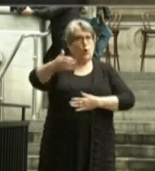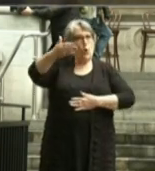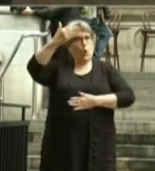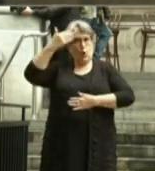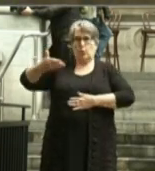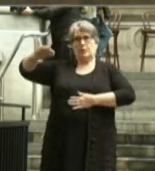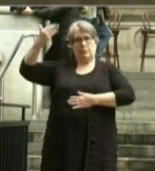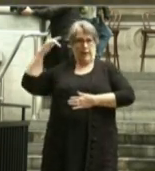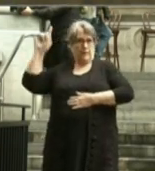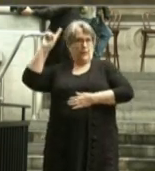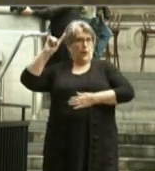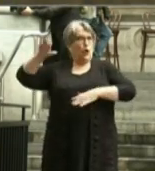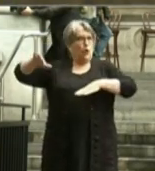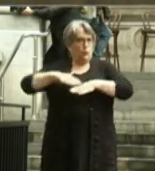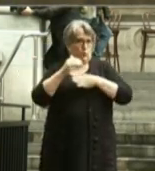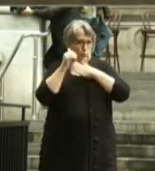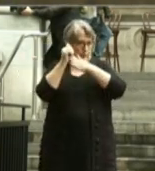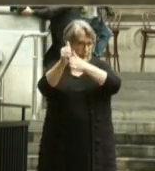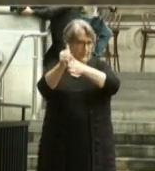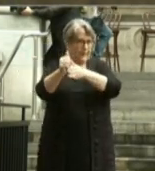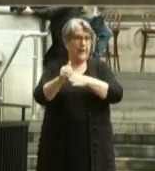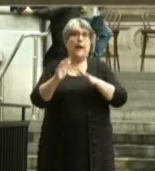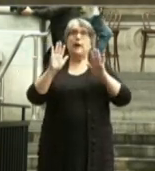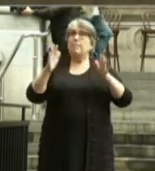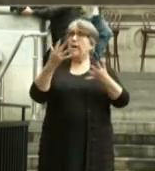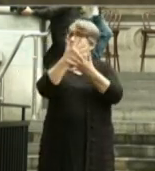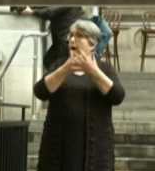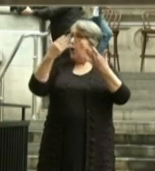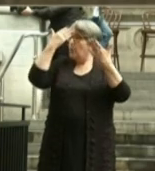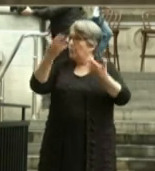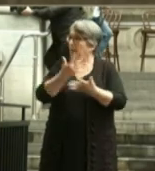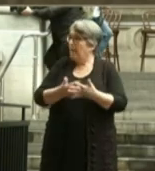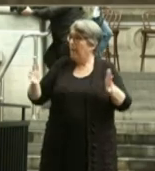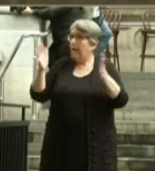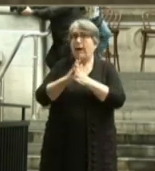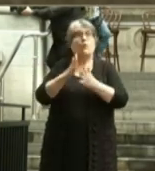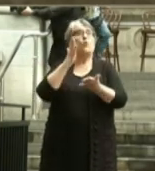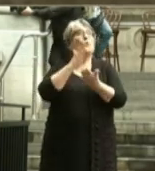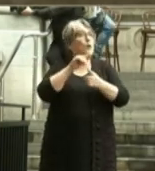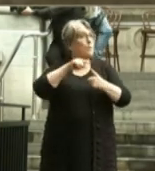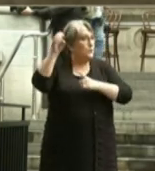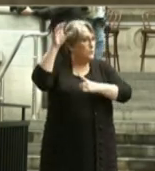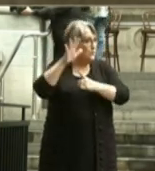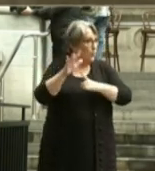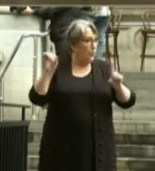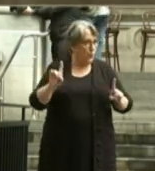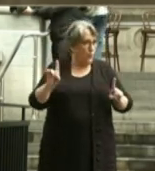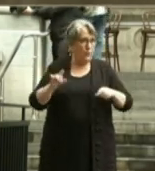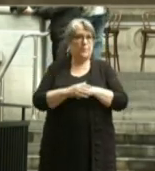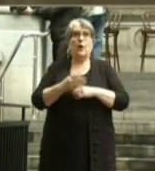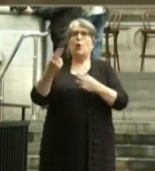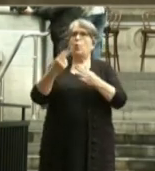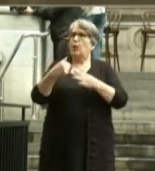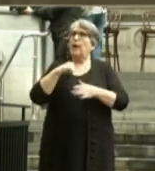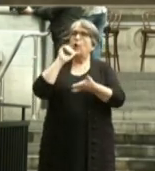elders past, present and emerging, but the way we pay our respects first and foremost is not